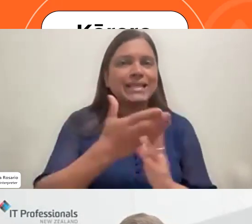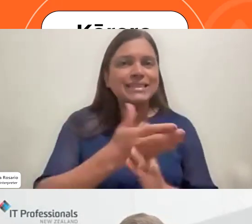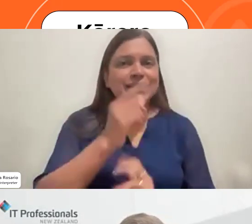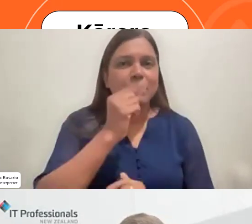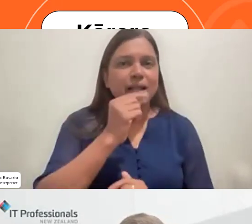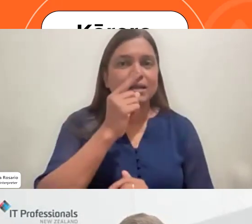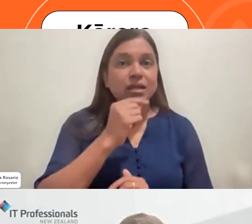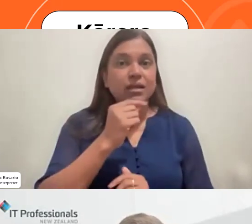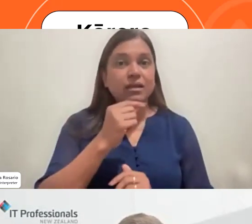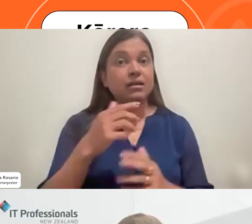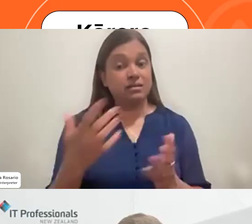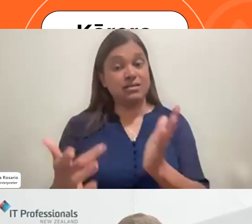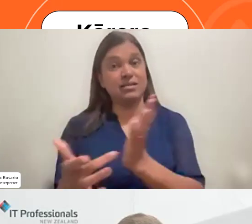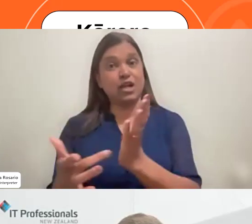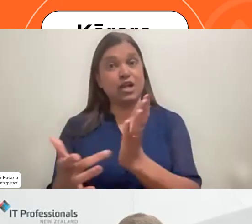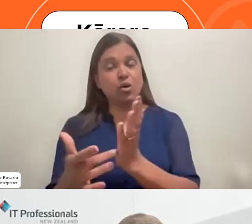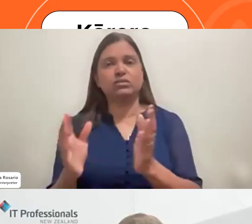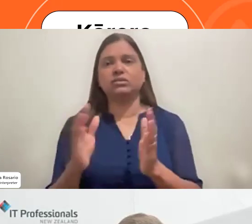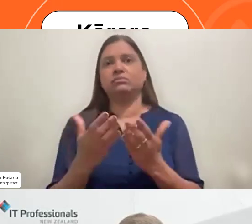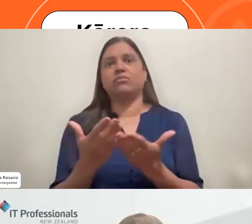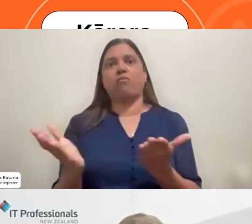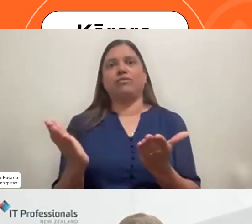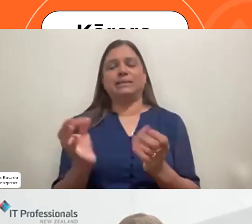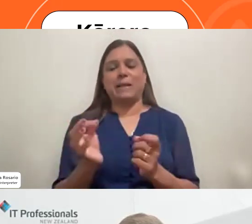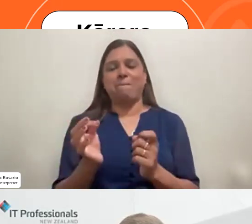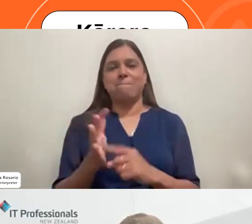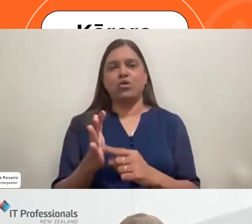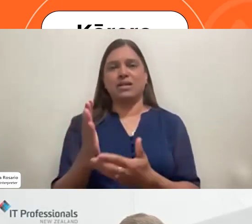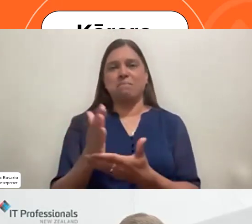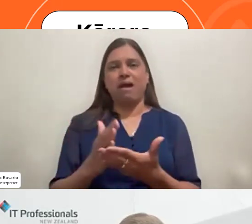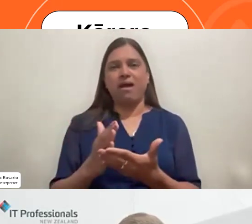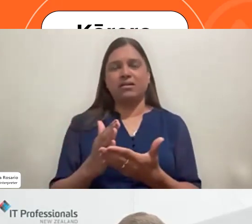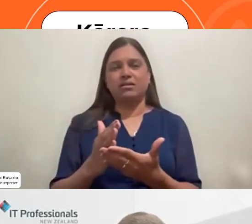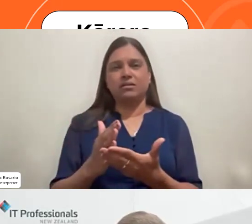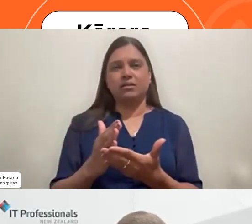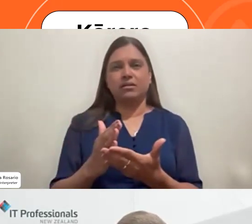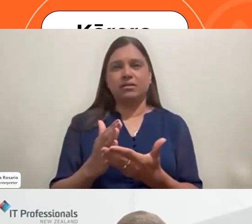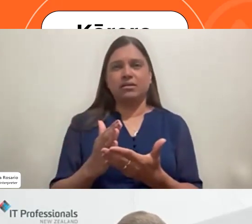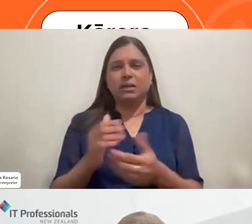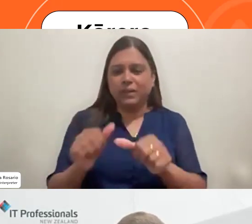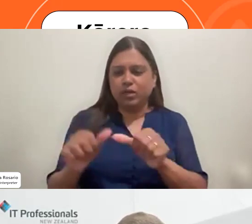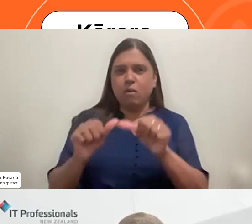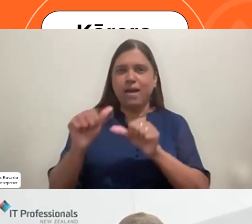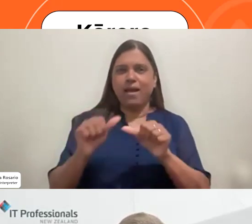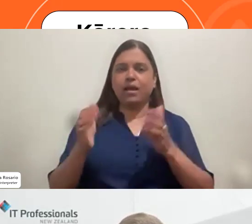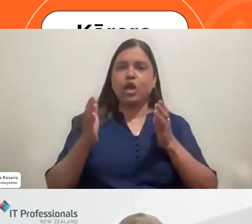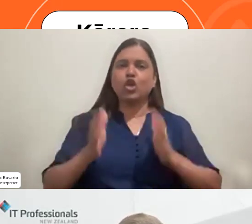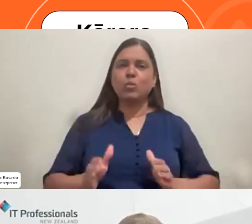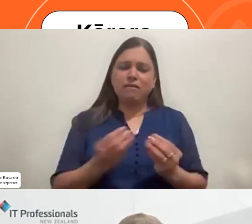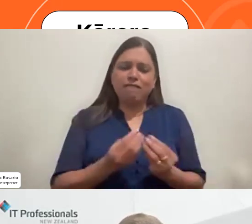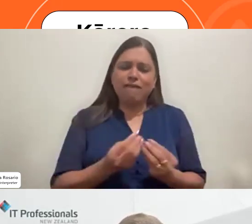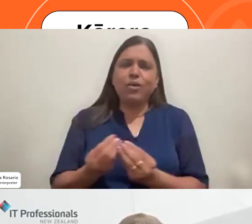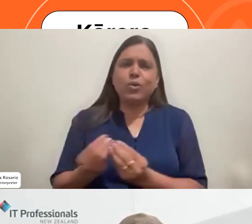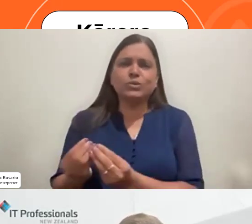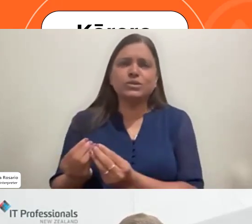part, but human values is something that we need to weave into that space too.